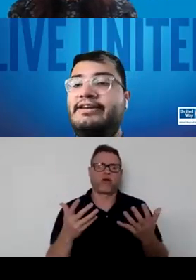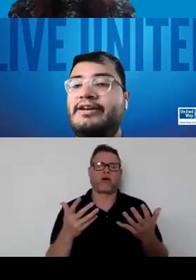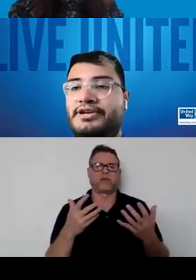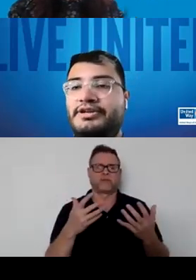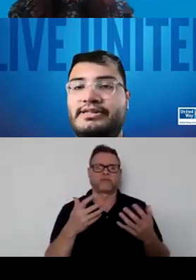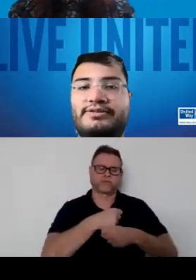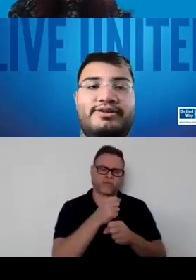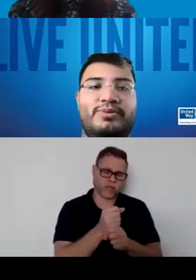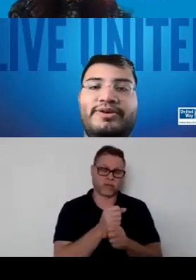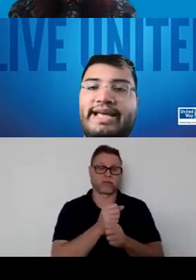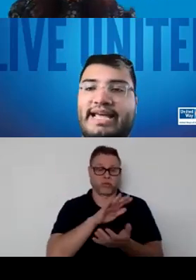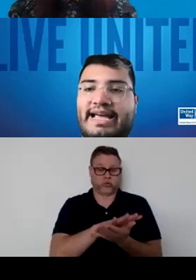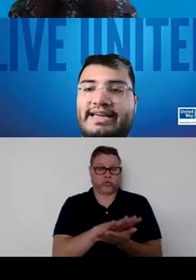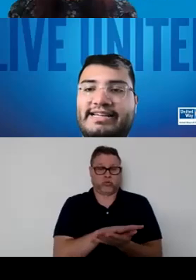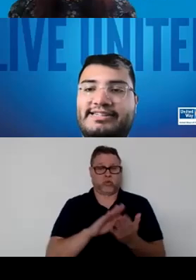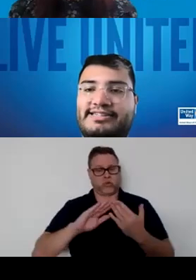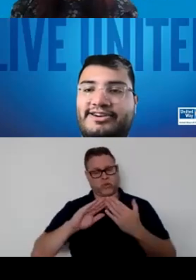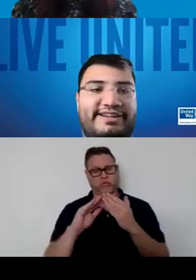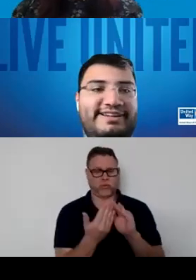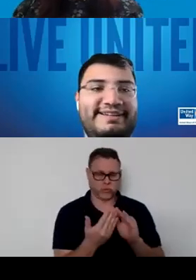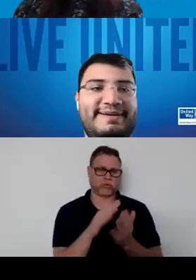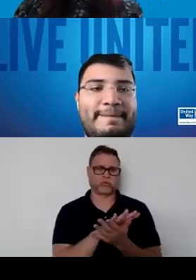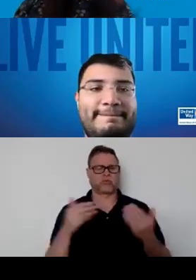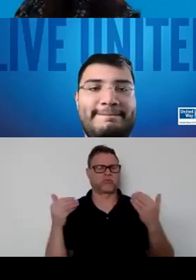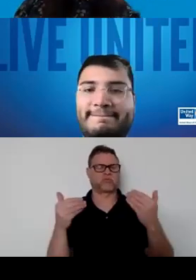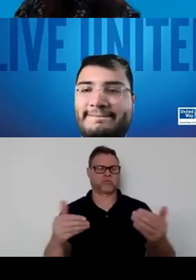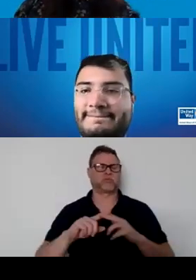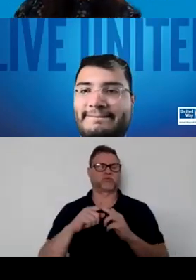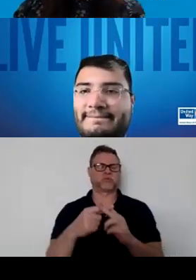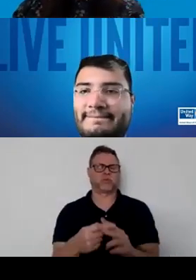a community school. So we'll go ahead and get started.